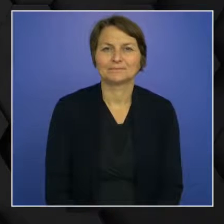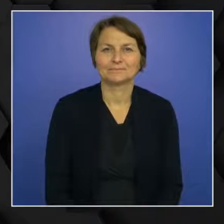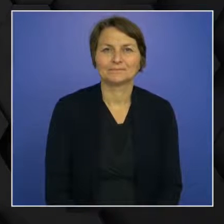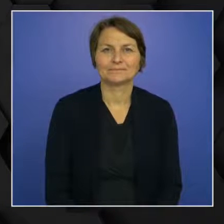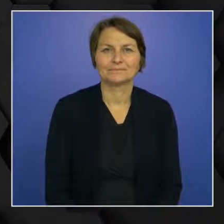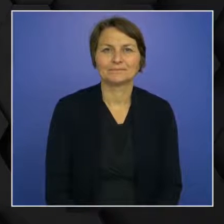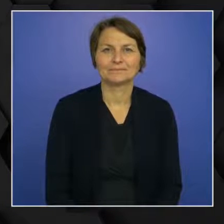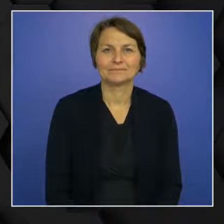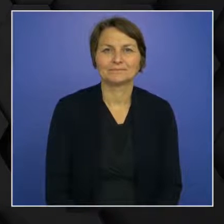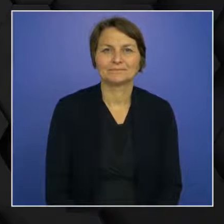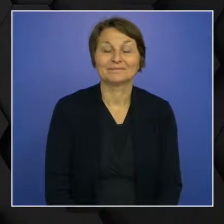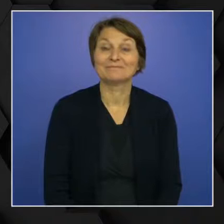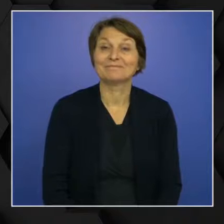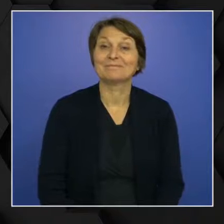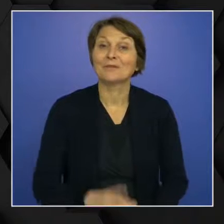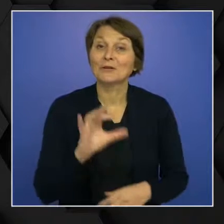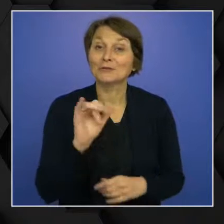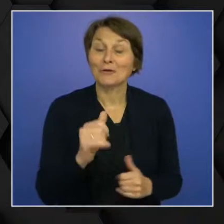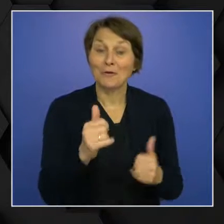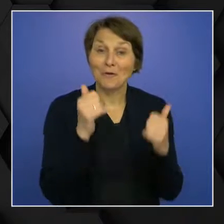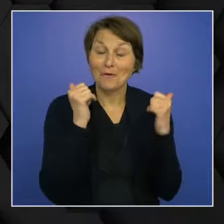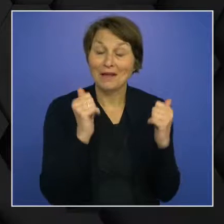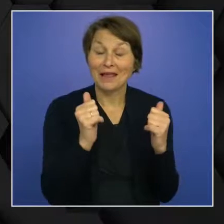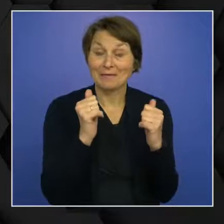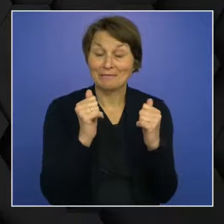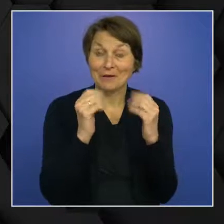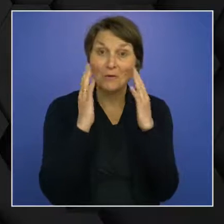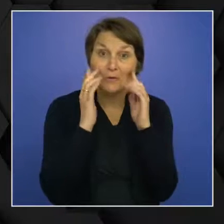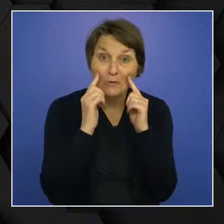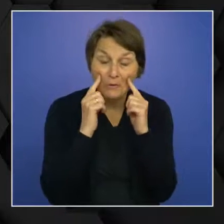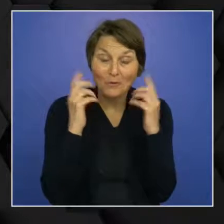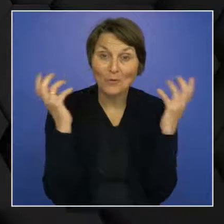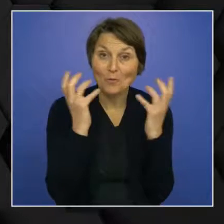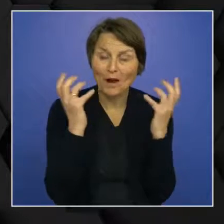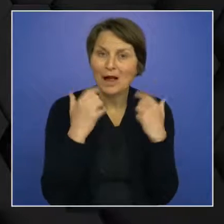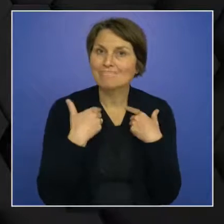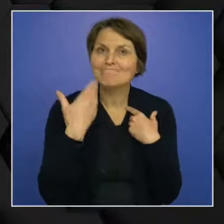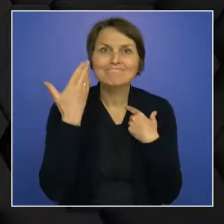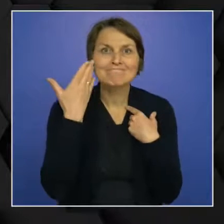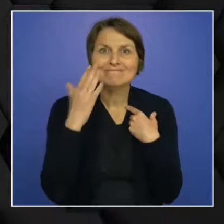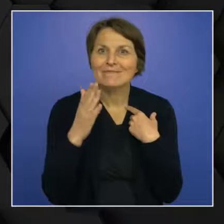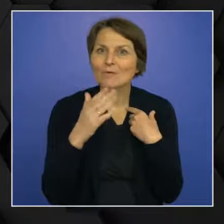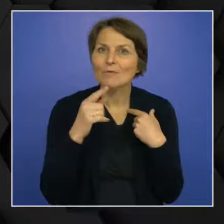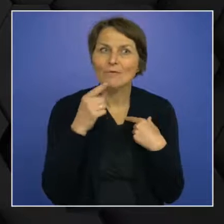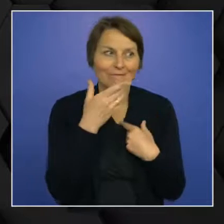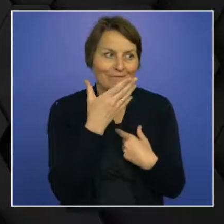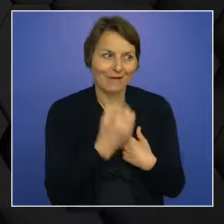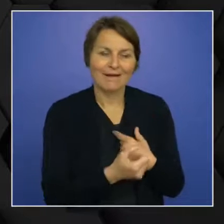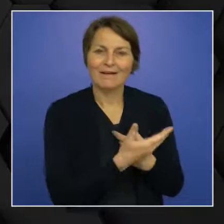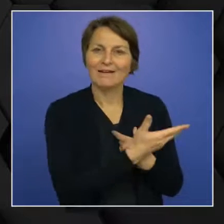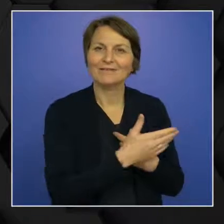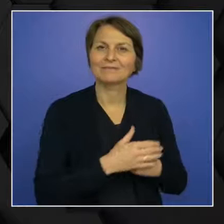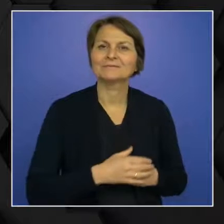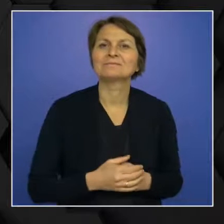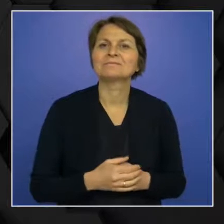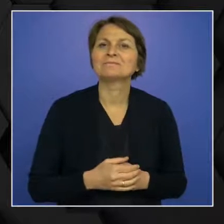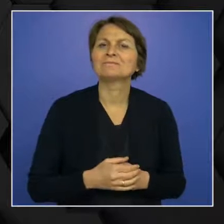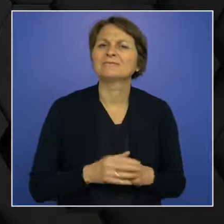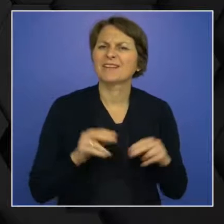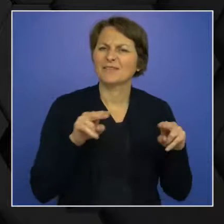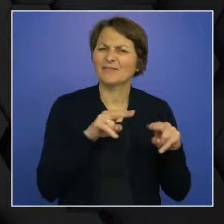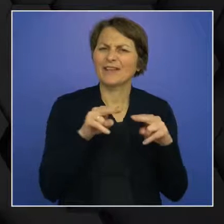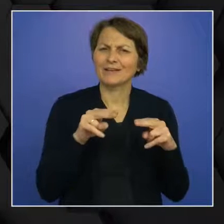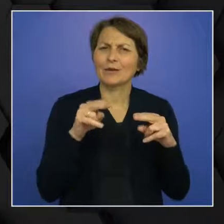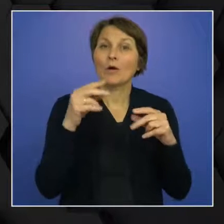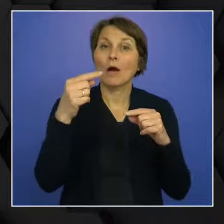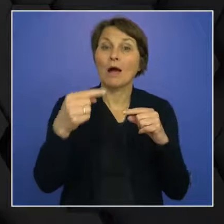Okay, this is fascinating. I had no idea that that existed. Also, that jumping to certain points in the video and then seeing the